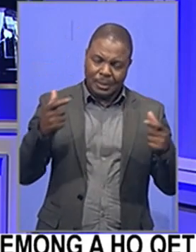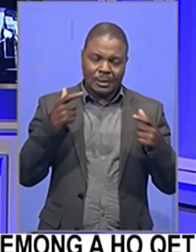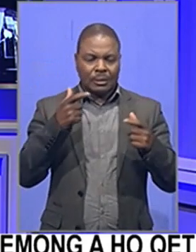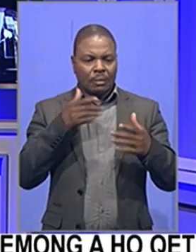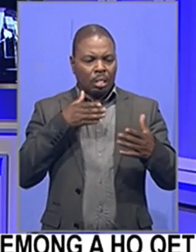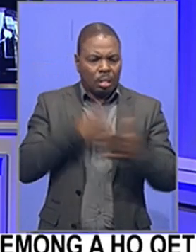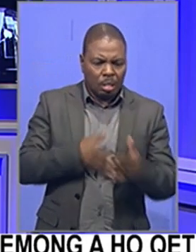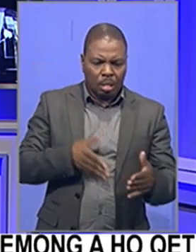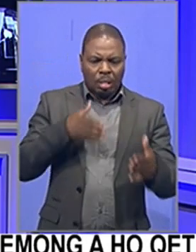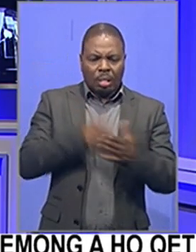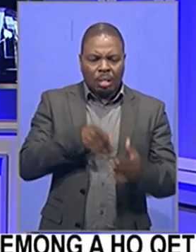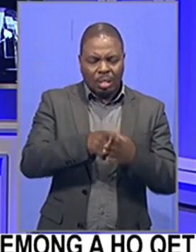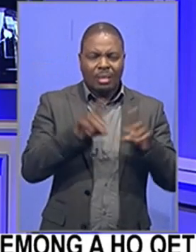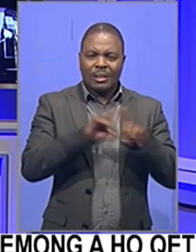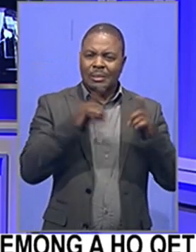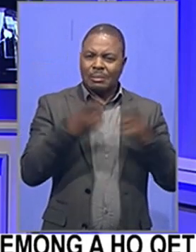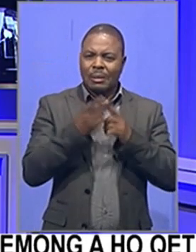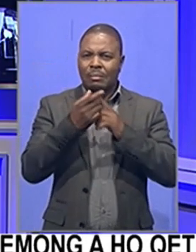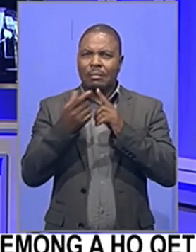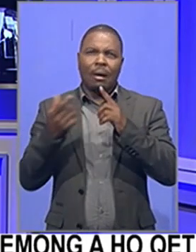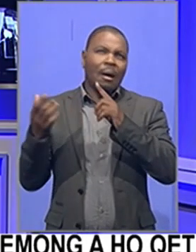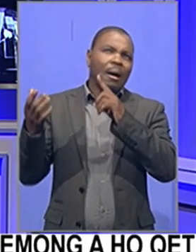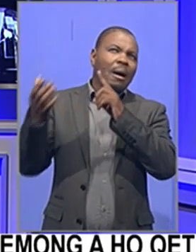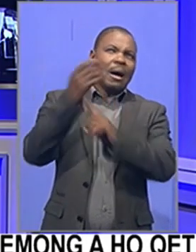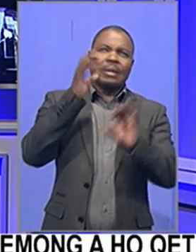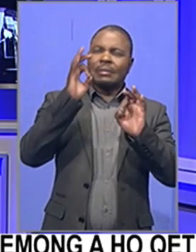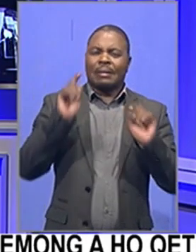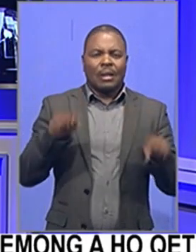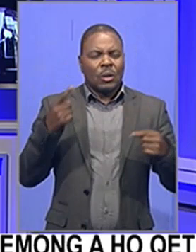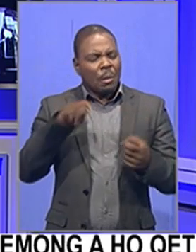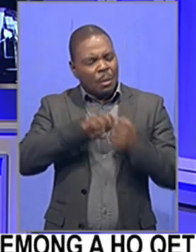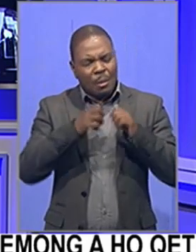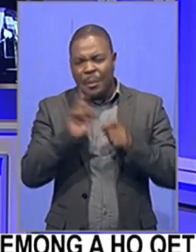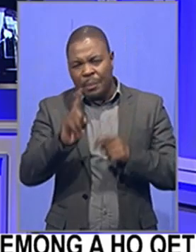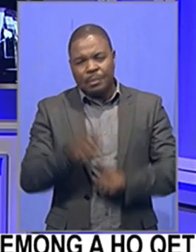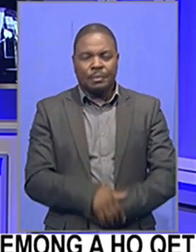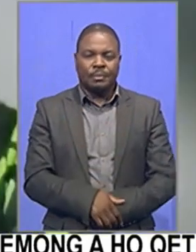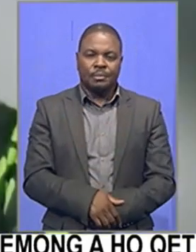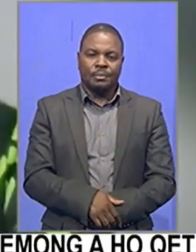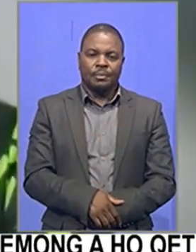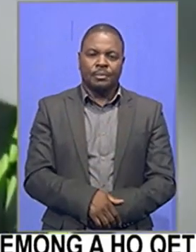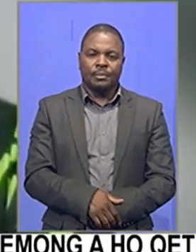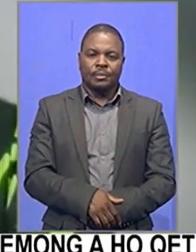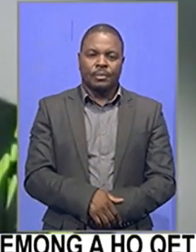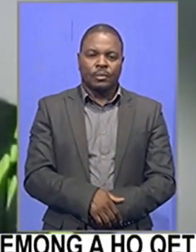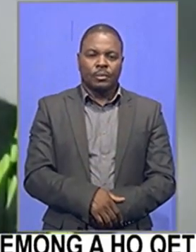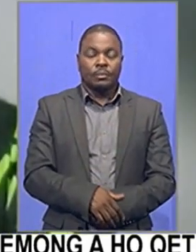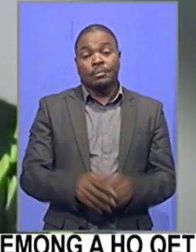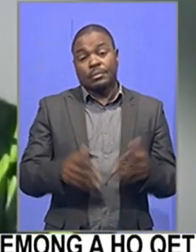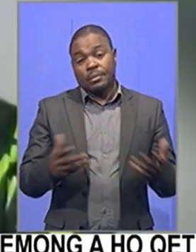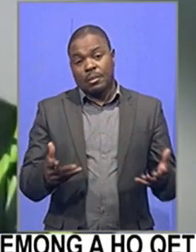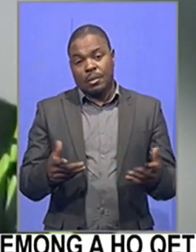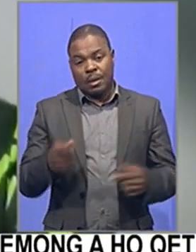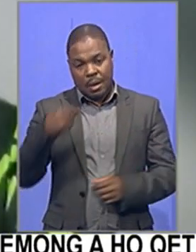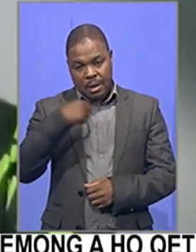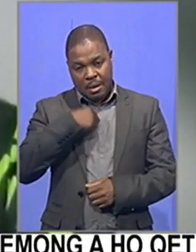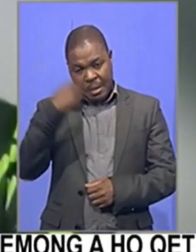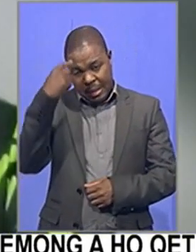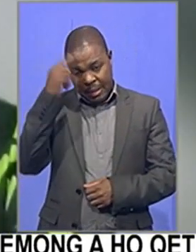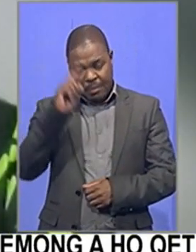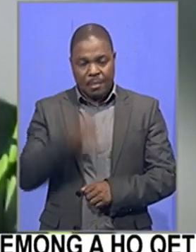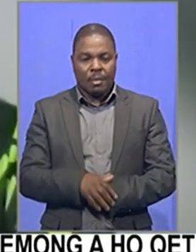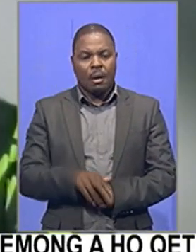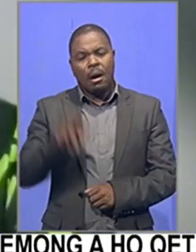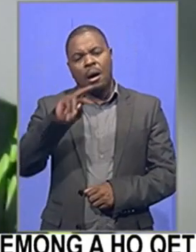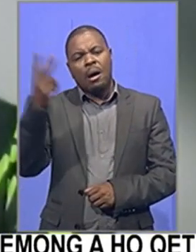power leka fishela eh seven battles fishela gaspedosamadriki a I think the